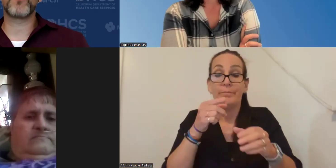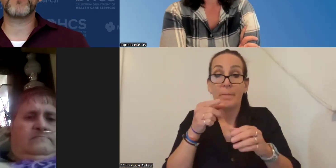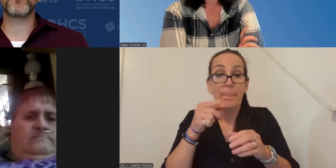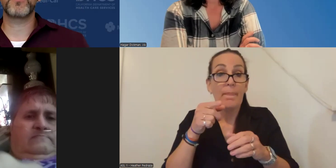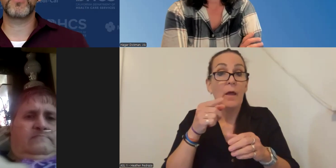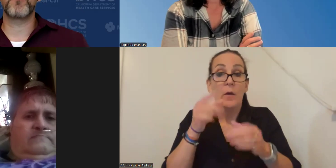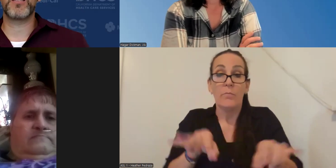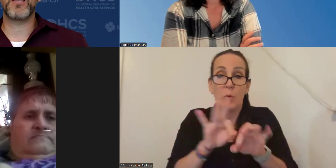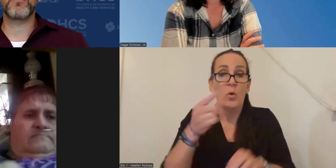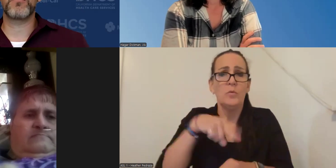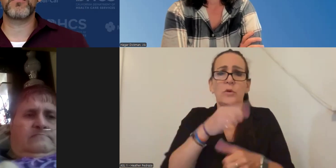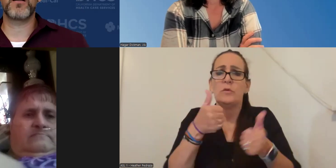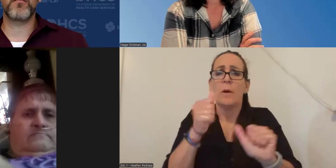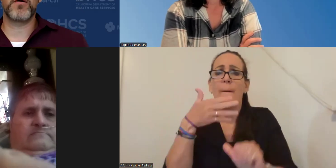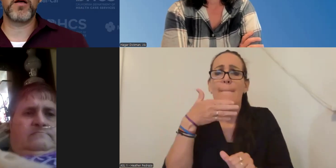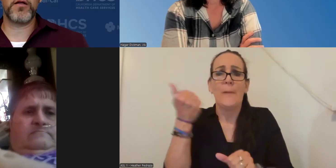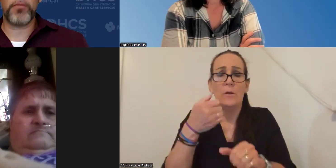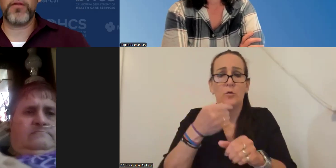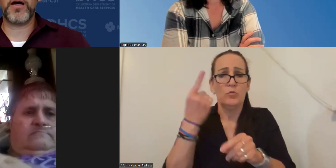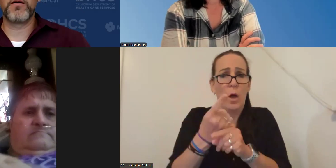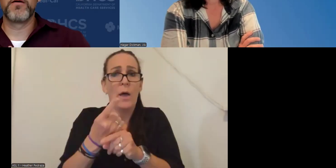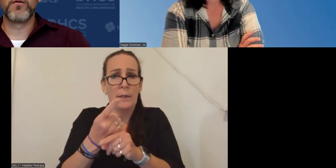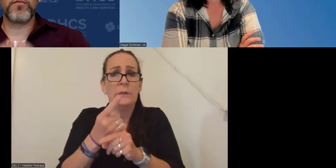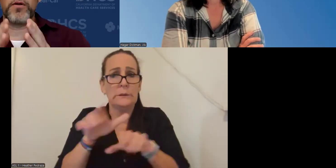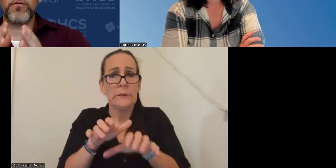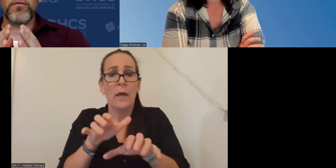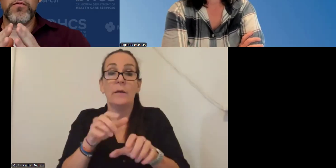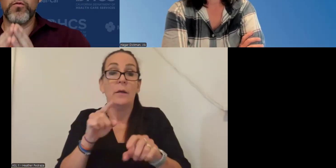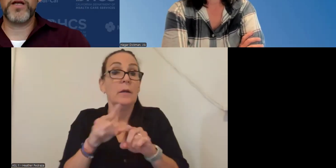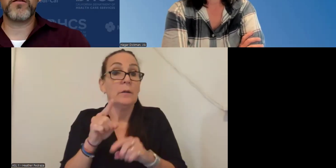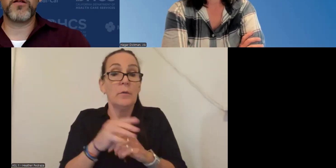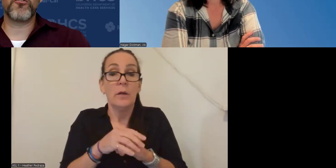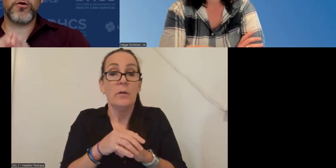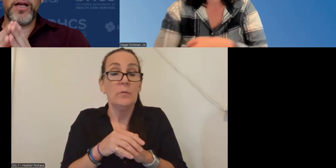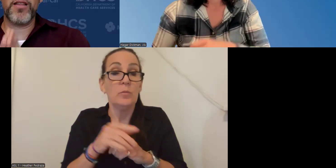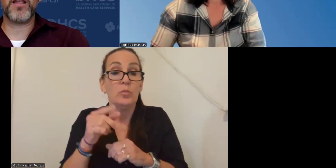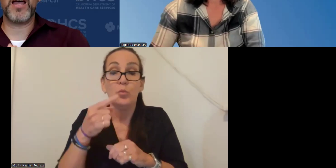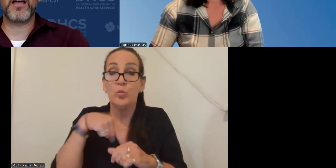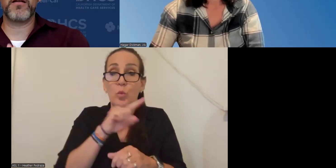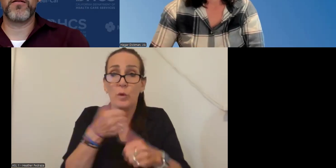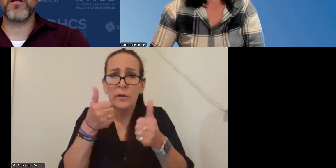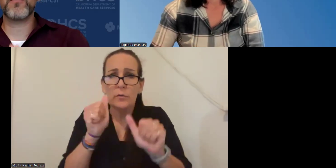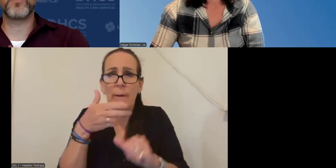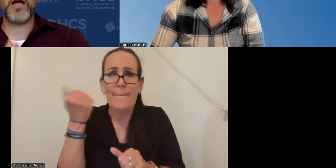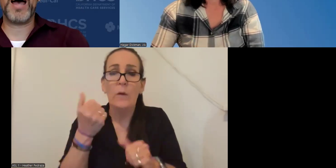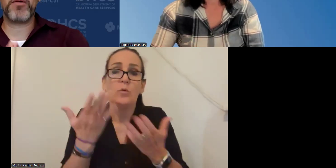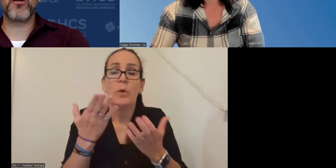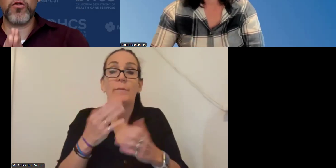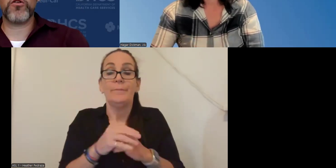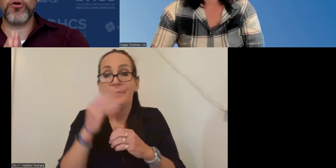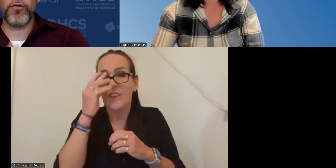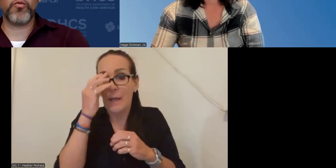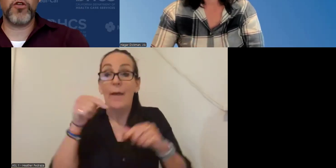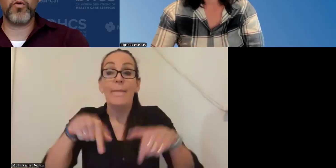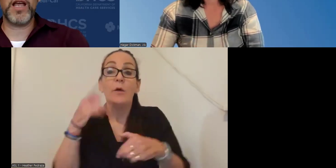we get it right. And as part of that, we've been really intentional in saying this is going to happen